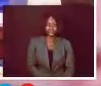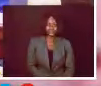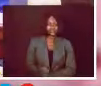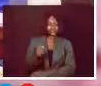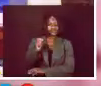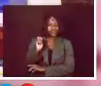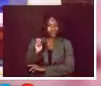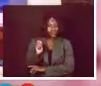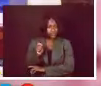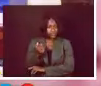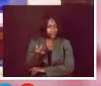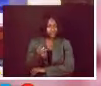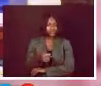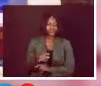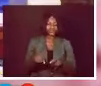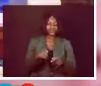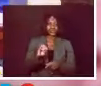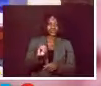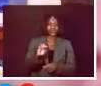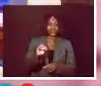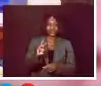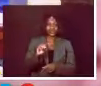whips ordinarily go to ECOWAS.